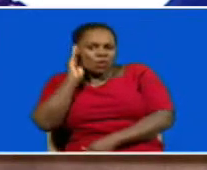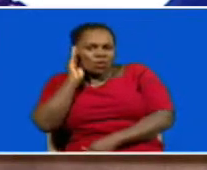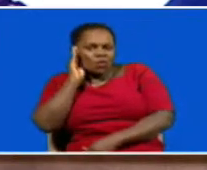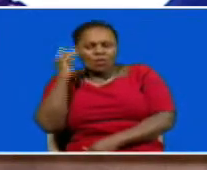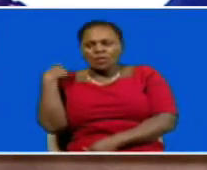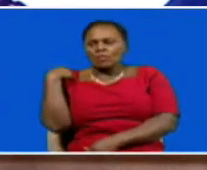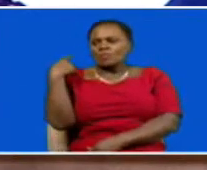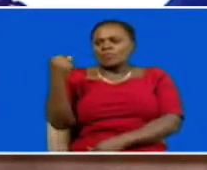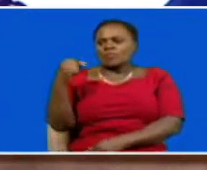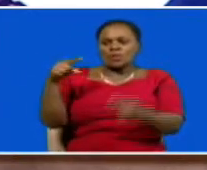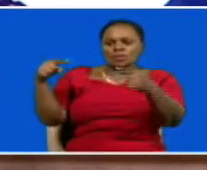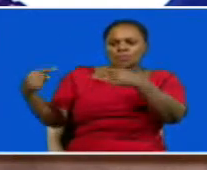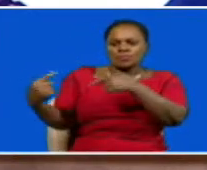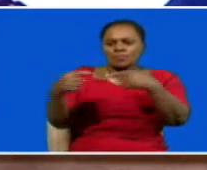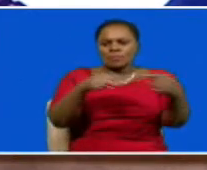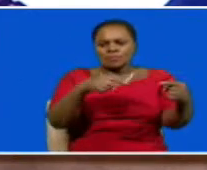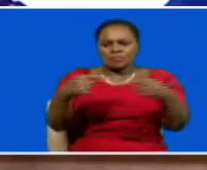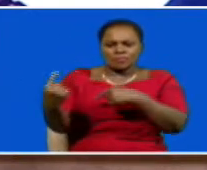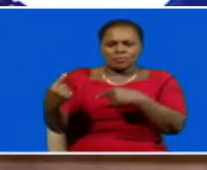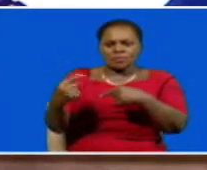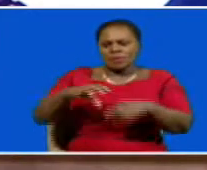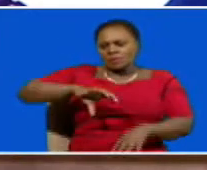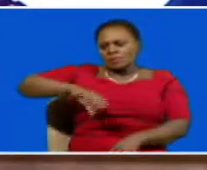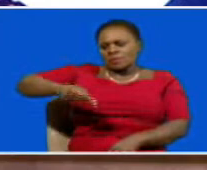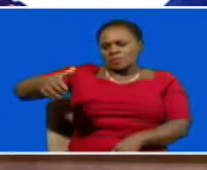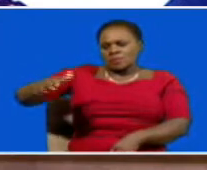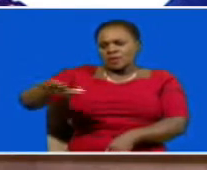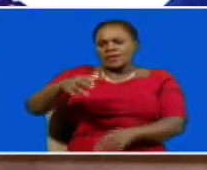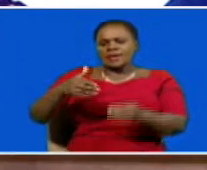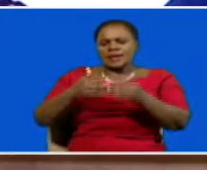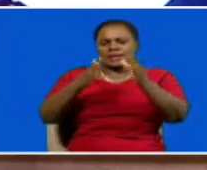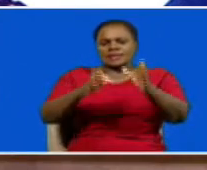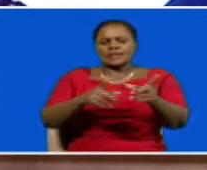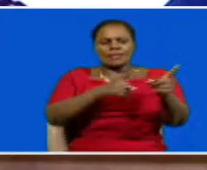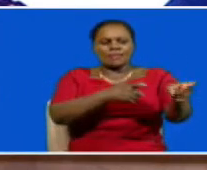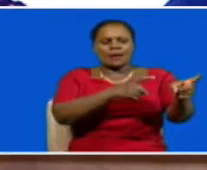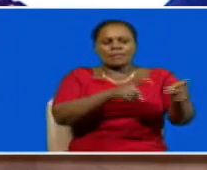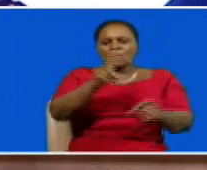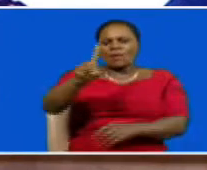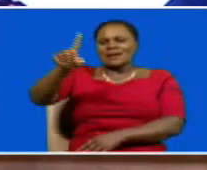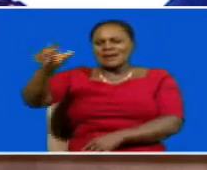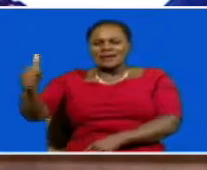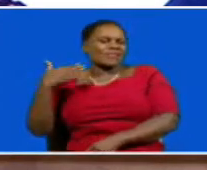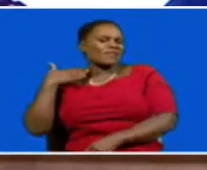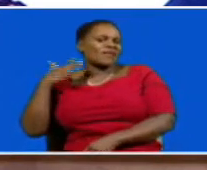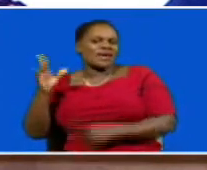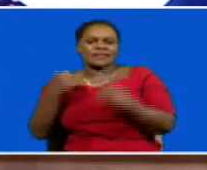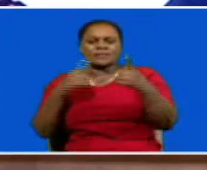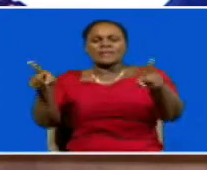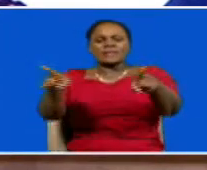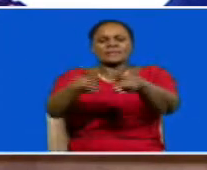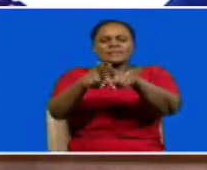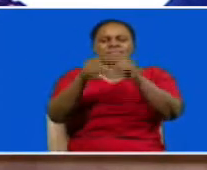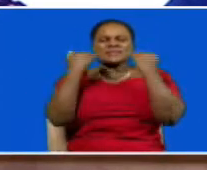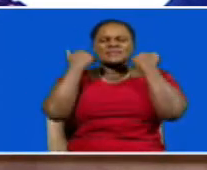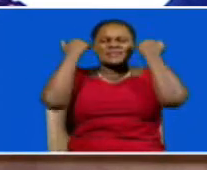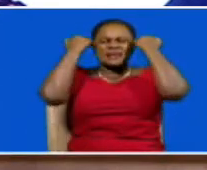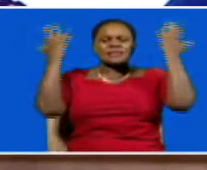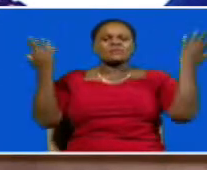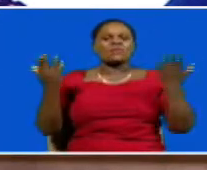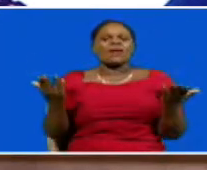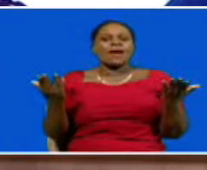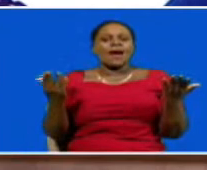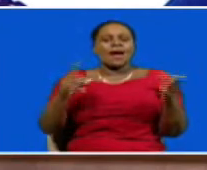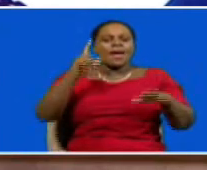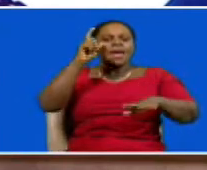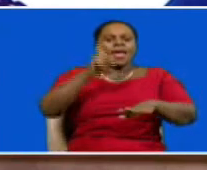following the recent fights over pasture, with area leaders accusing each other of incitement. Also, tension is high at the border